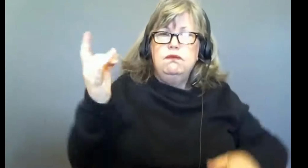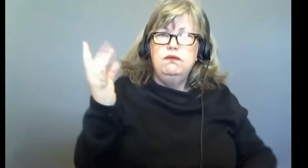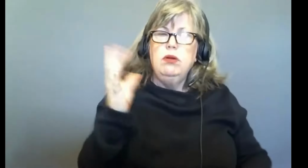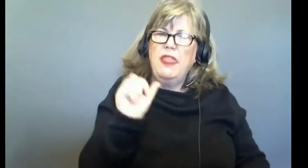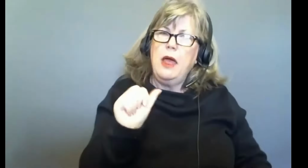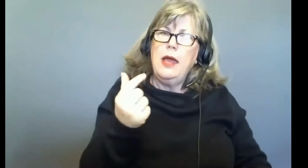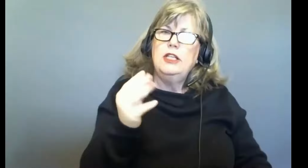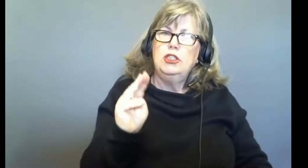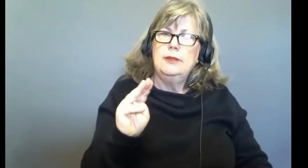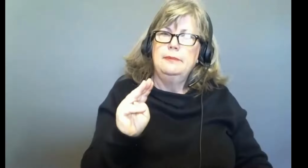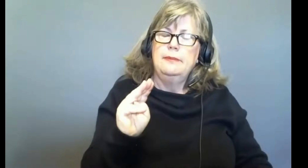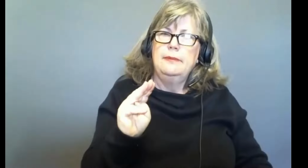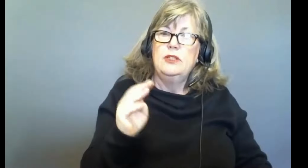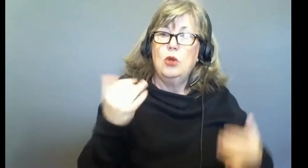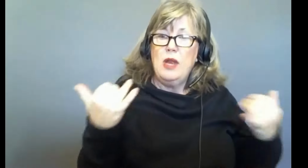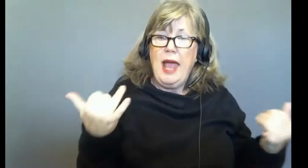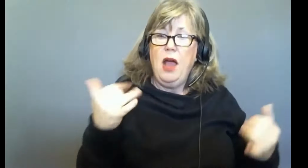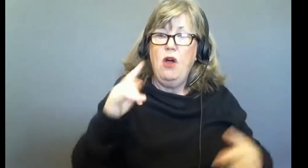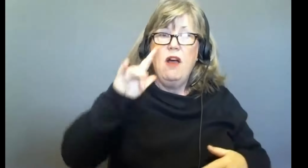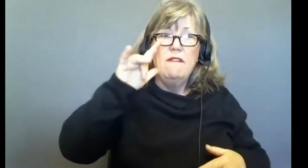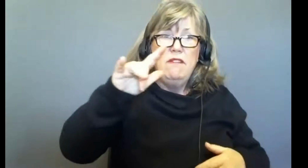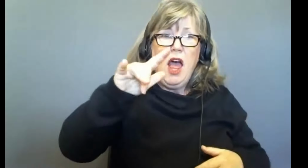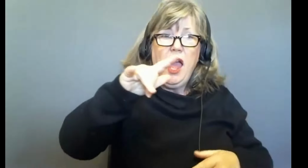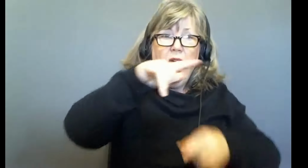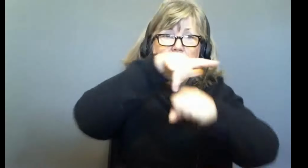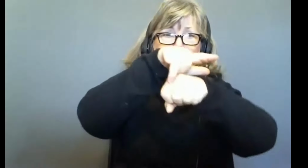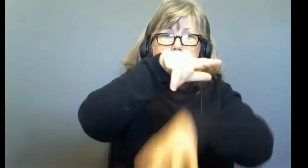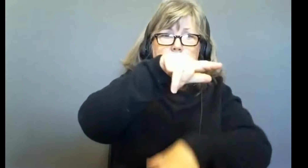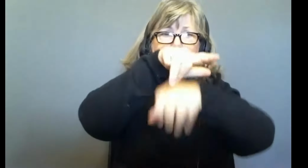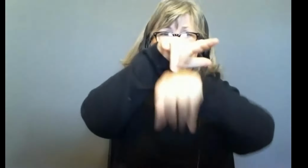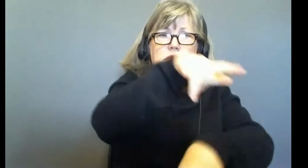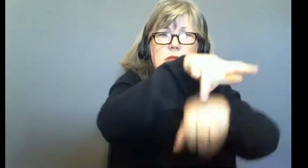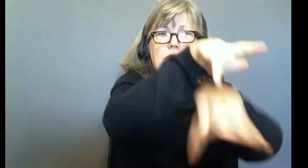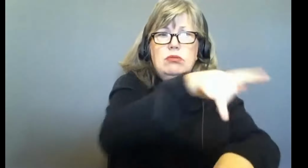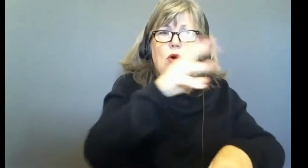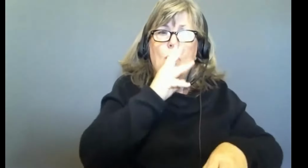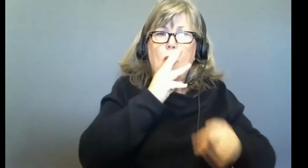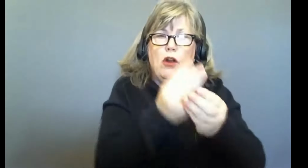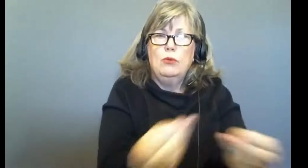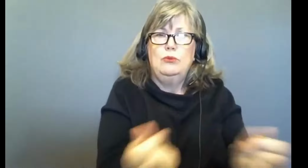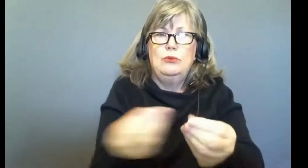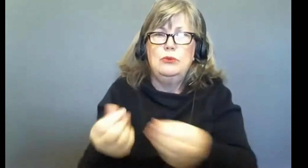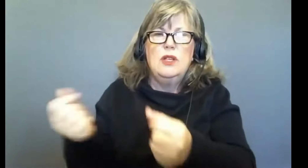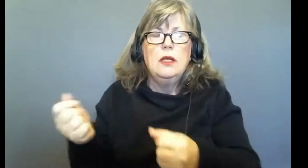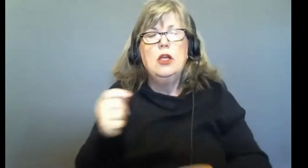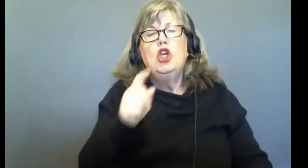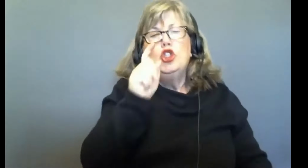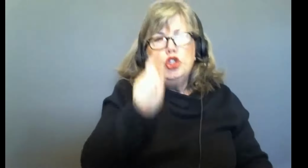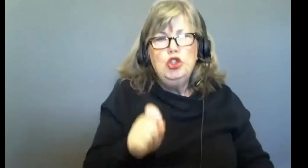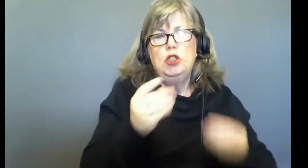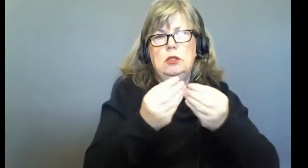big bombers with you know, to put out forest fires. We should have done something about this ages